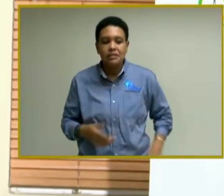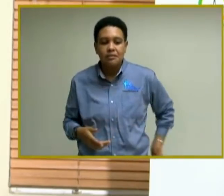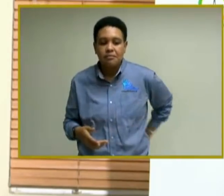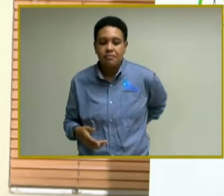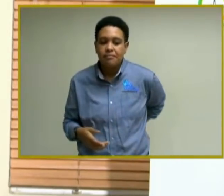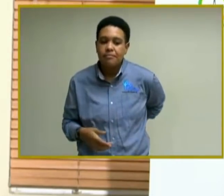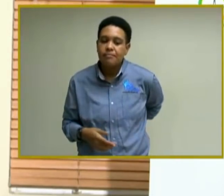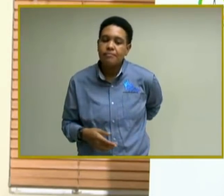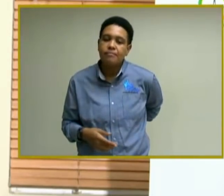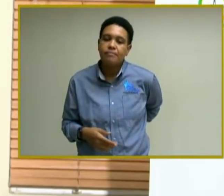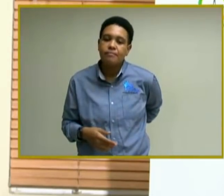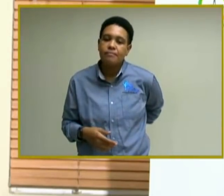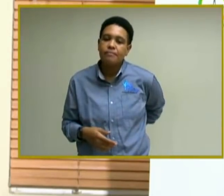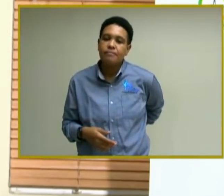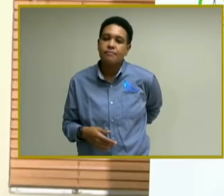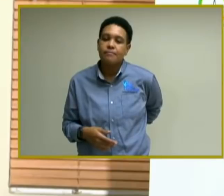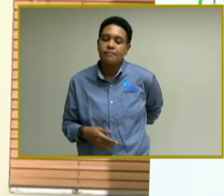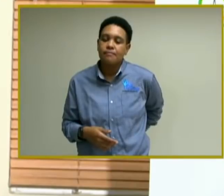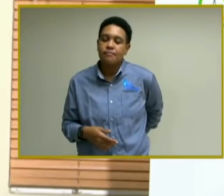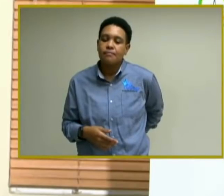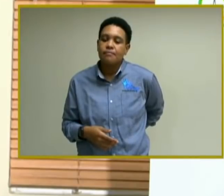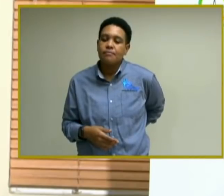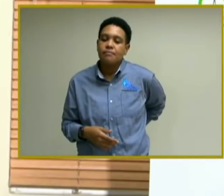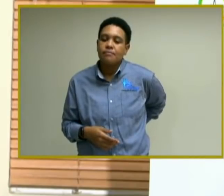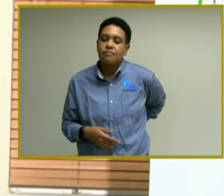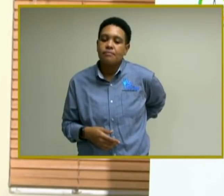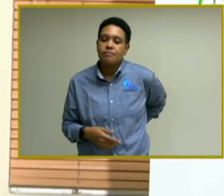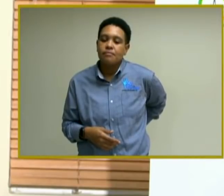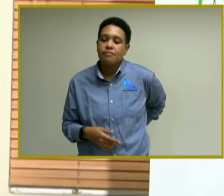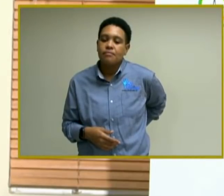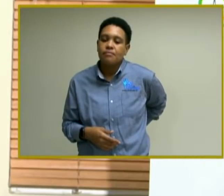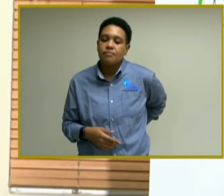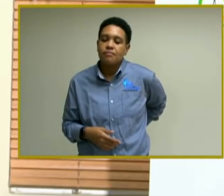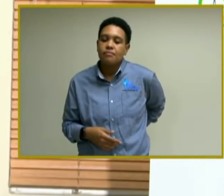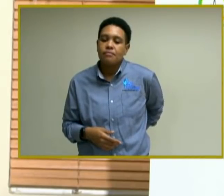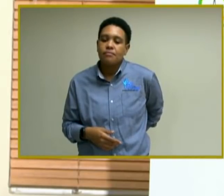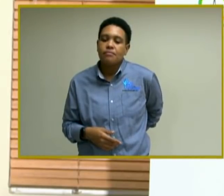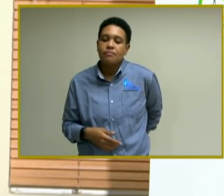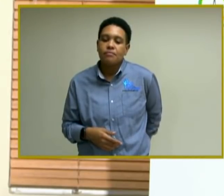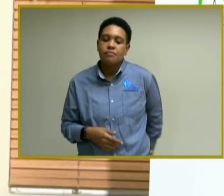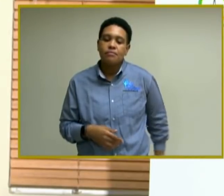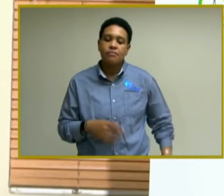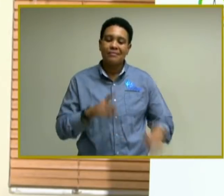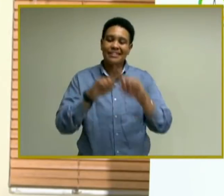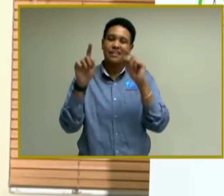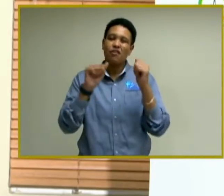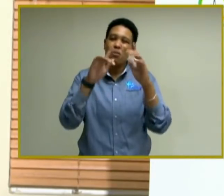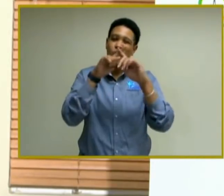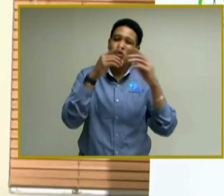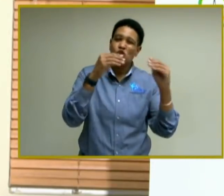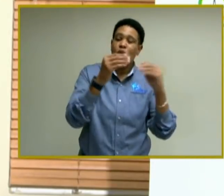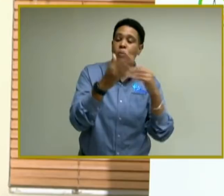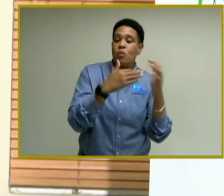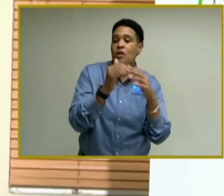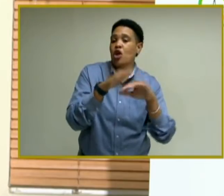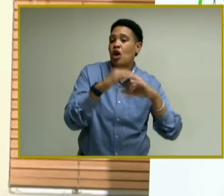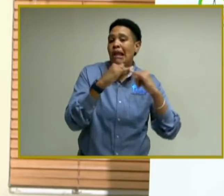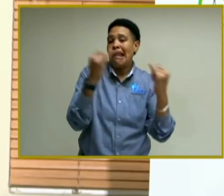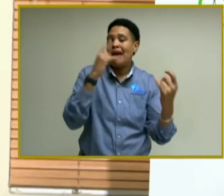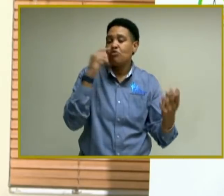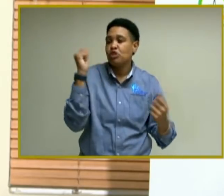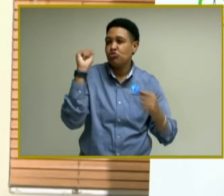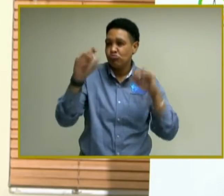The alternative approach to shopping, whether online or delivery services, very important.